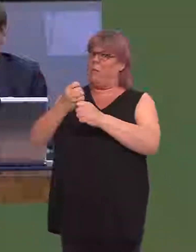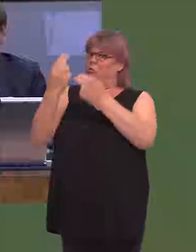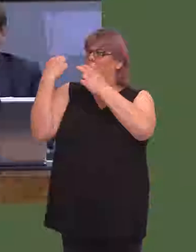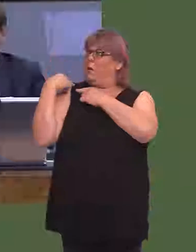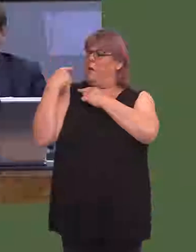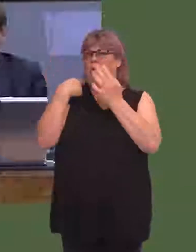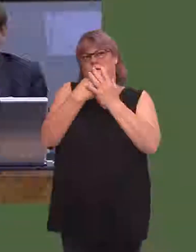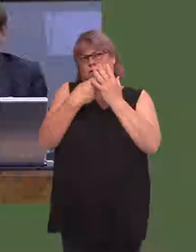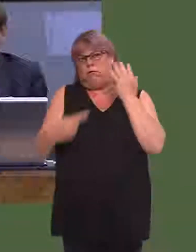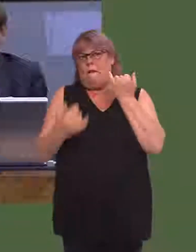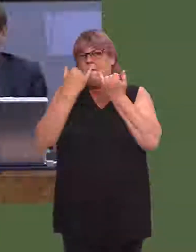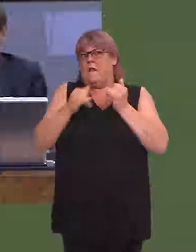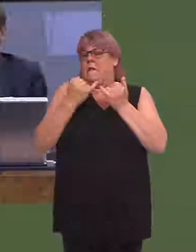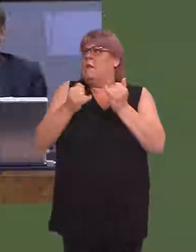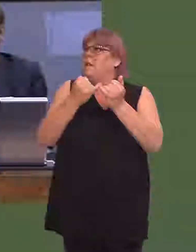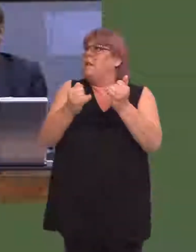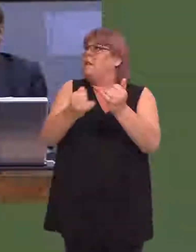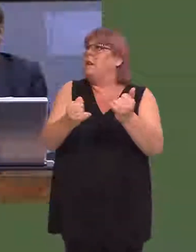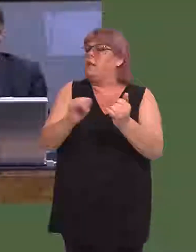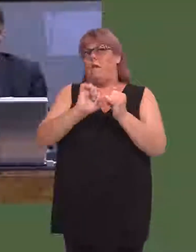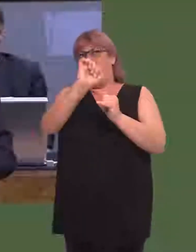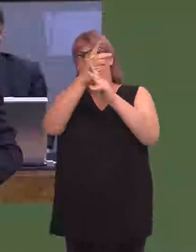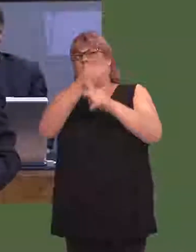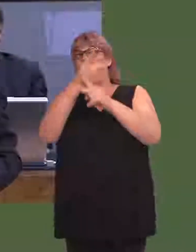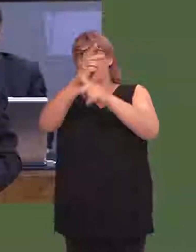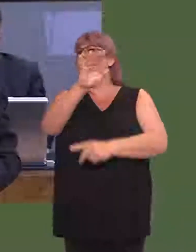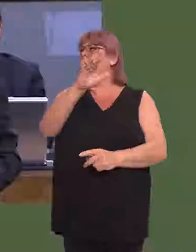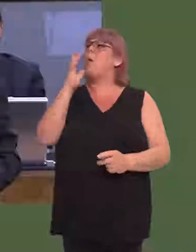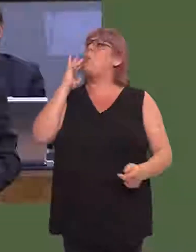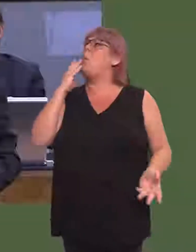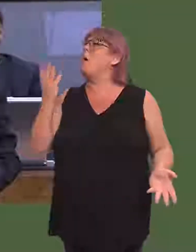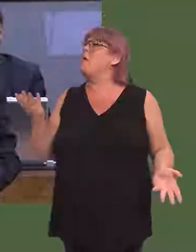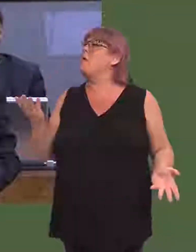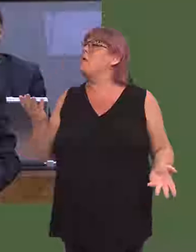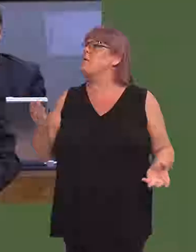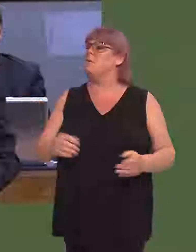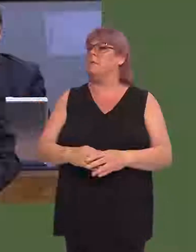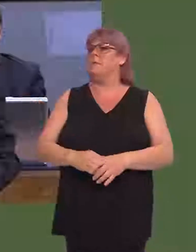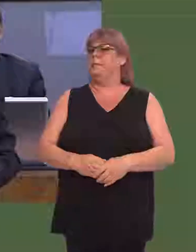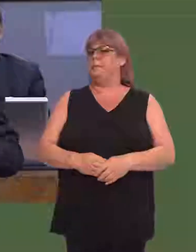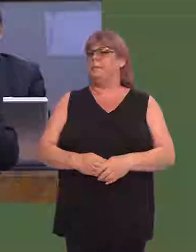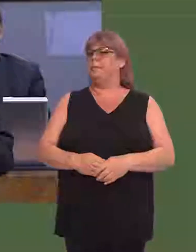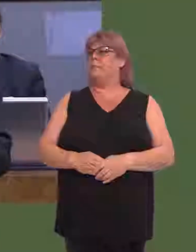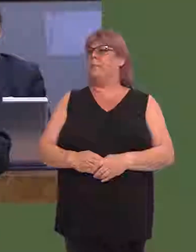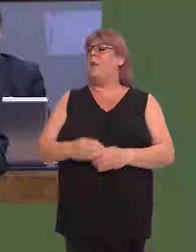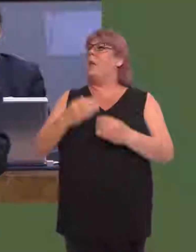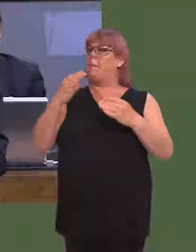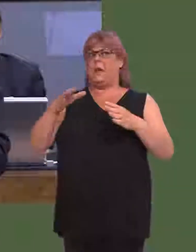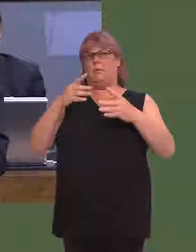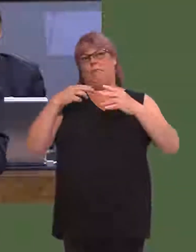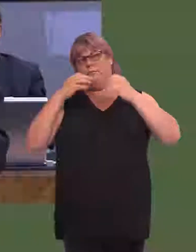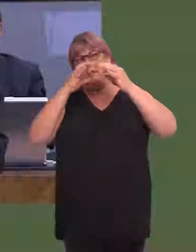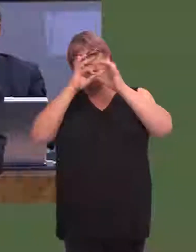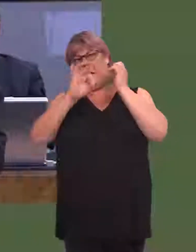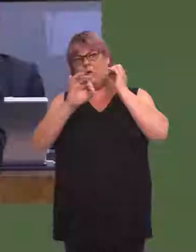will your government take responsibility for the catalogue of failures in care at Betsy Cadwaladr University Health Board since it has